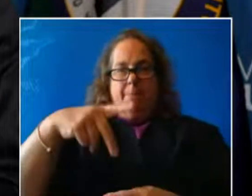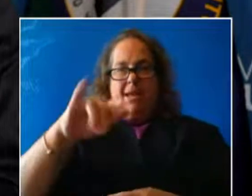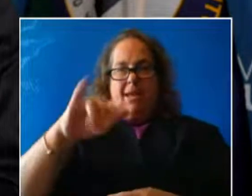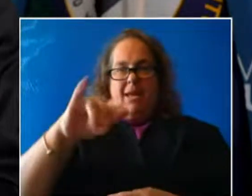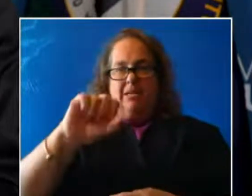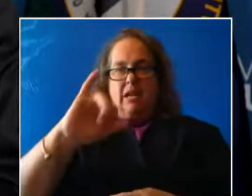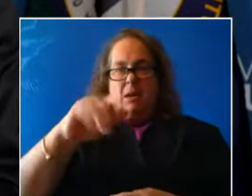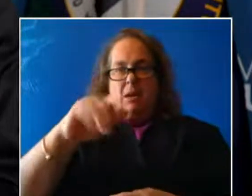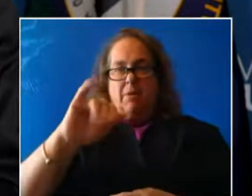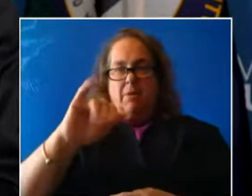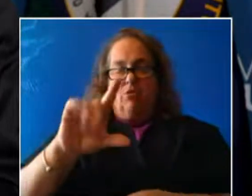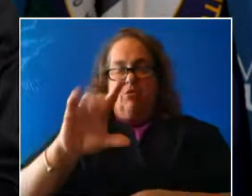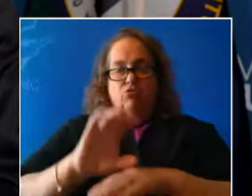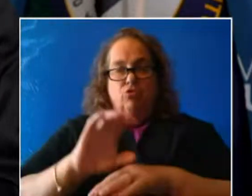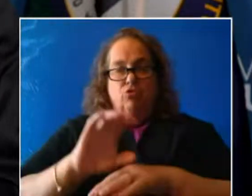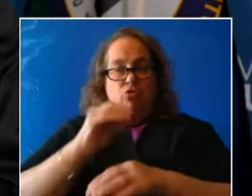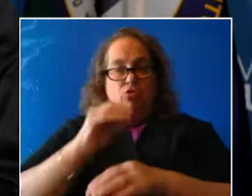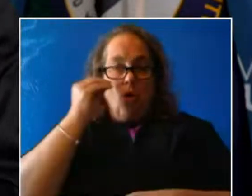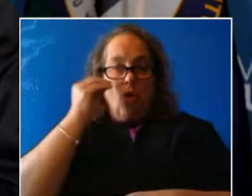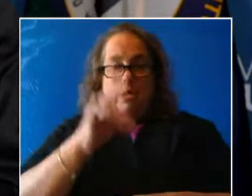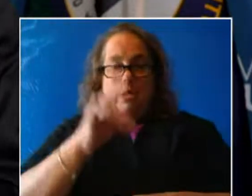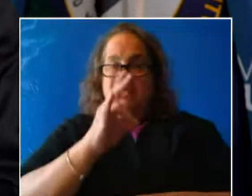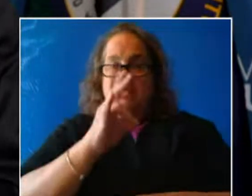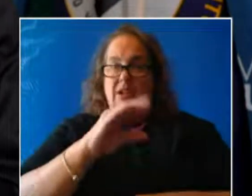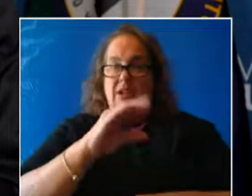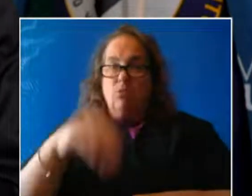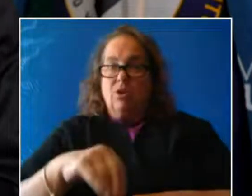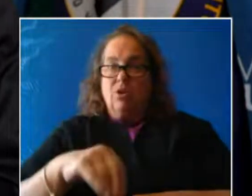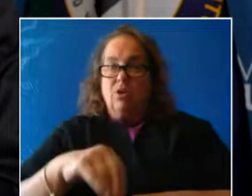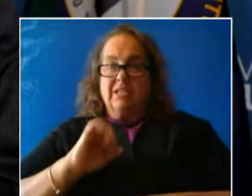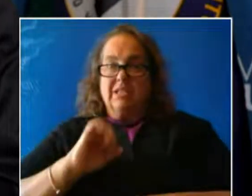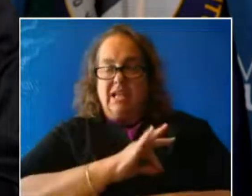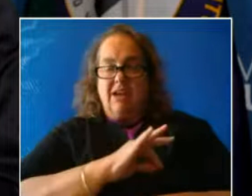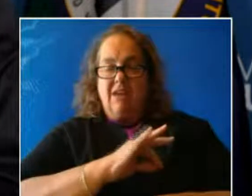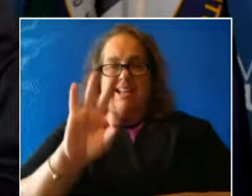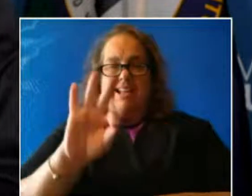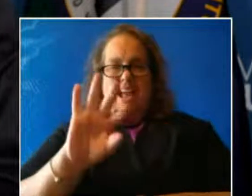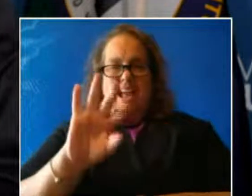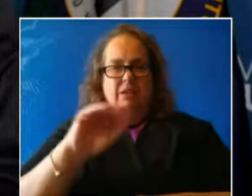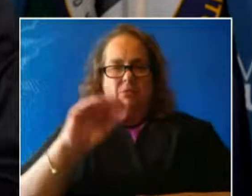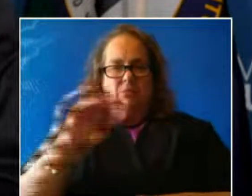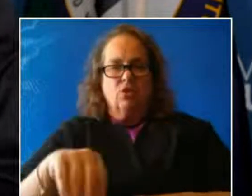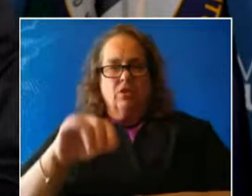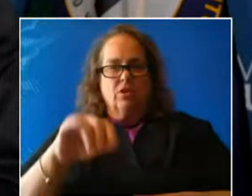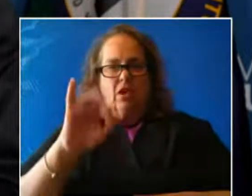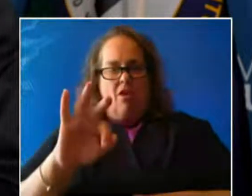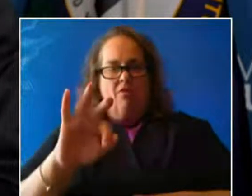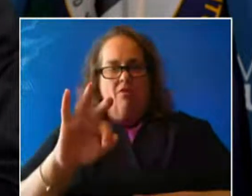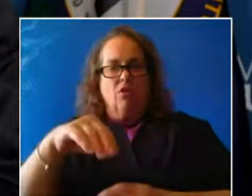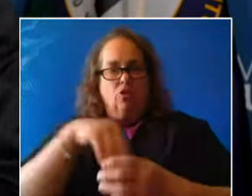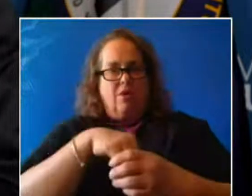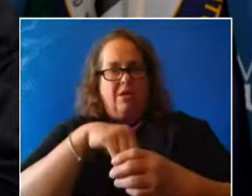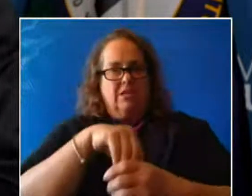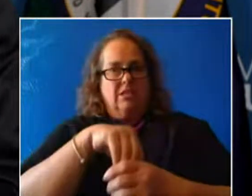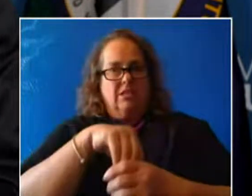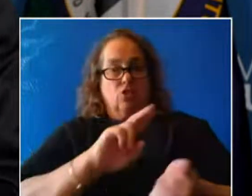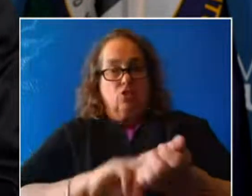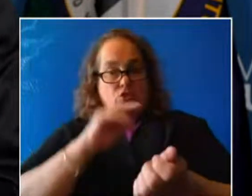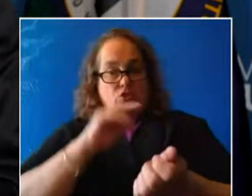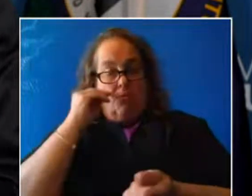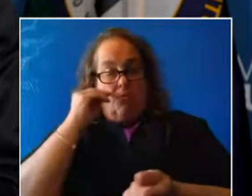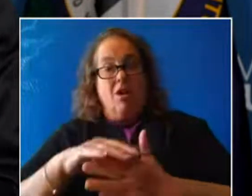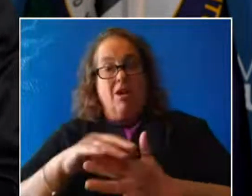75% of staff vaccinated, 98% of residents. That is on the nursing home side. On the assisted living side, my goodness,